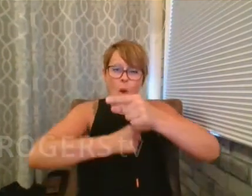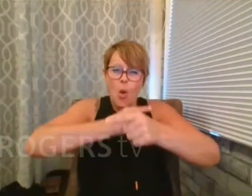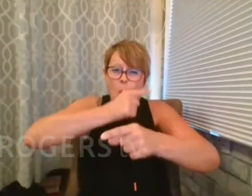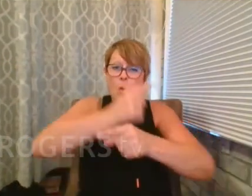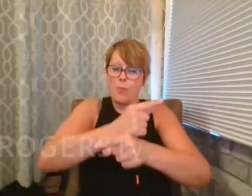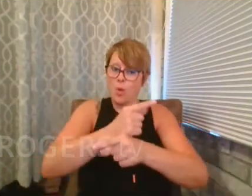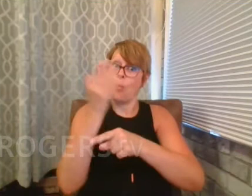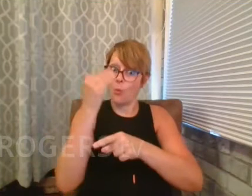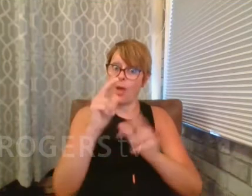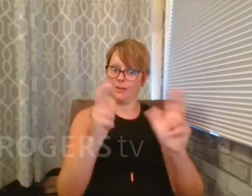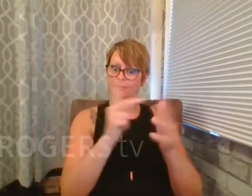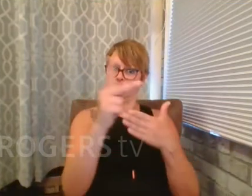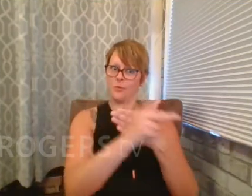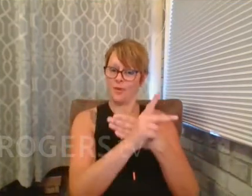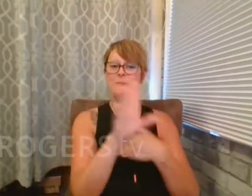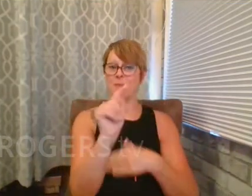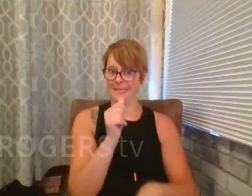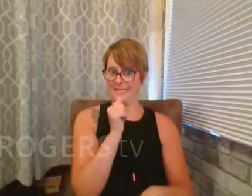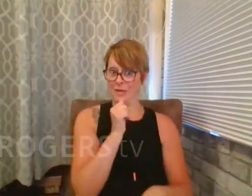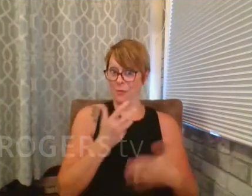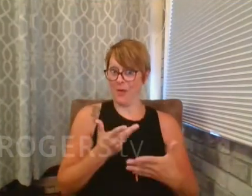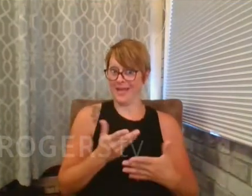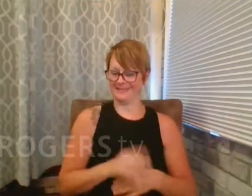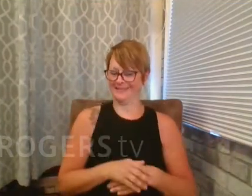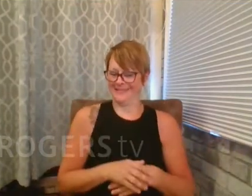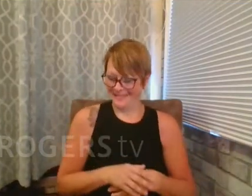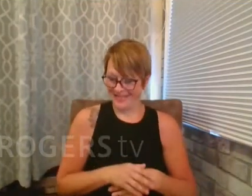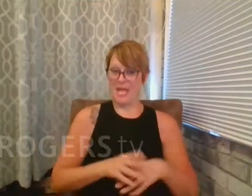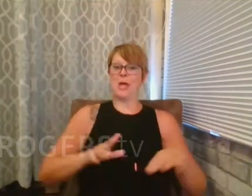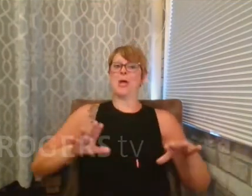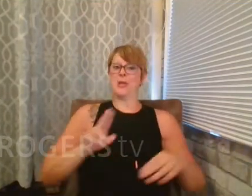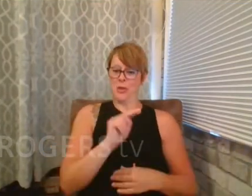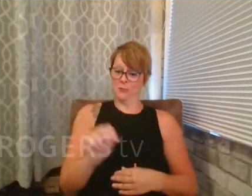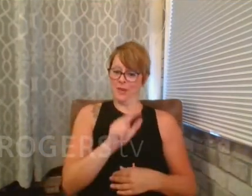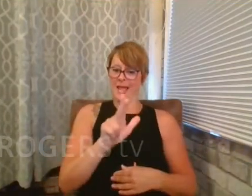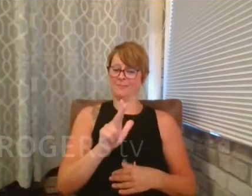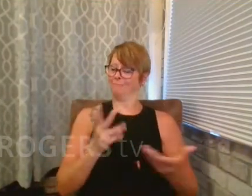our secret sauce is really the Newfoundland hospitality that we come to know and love here.